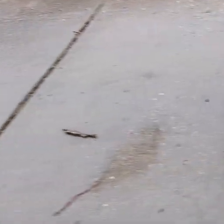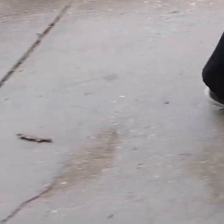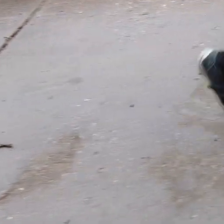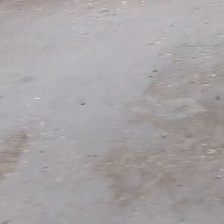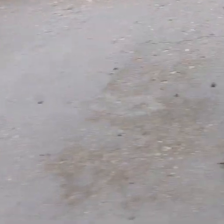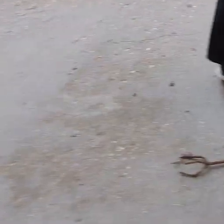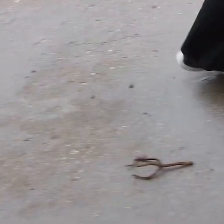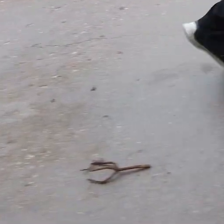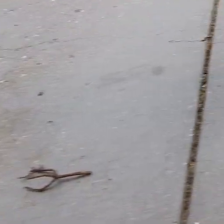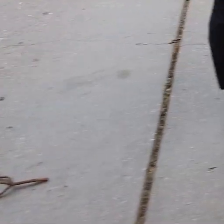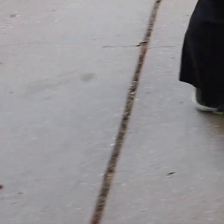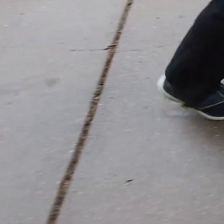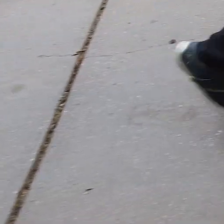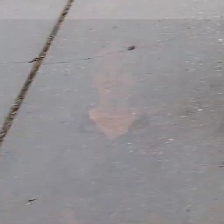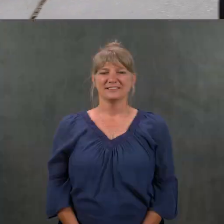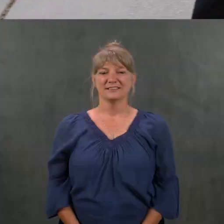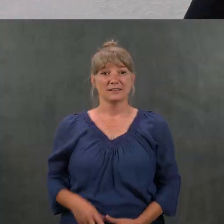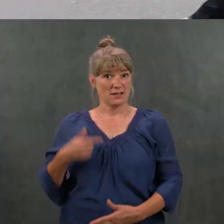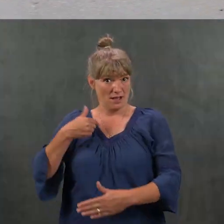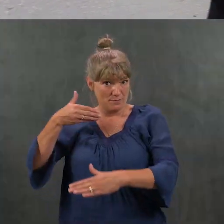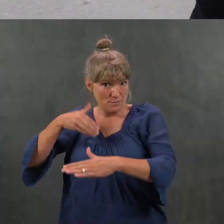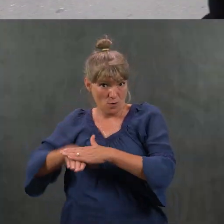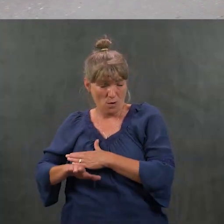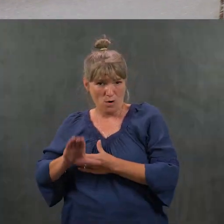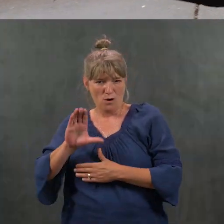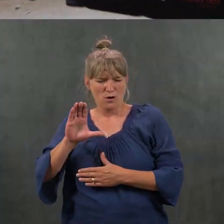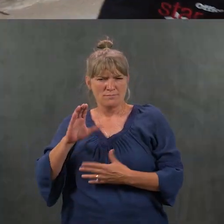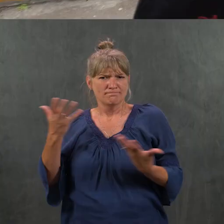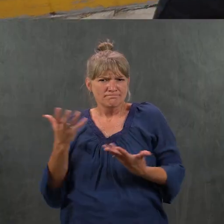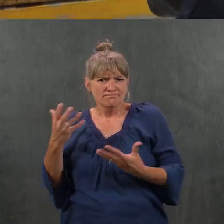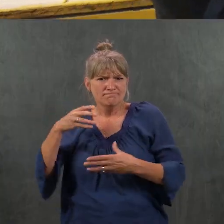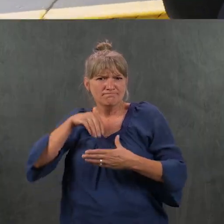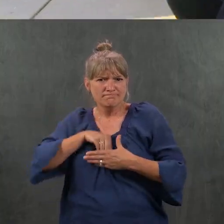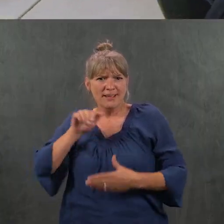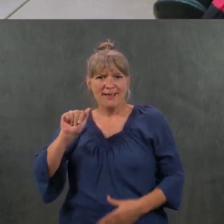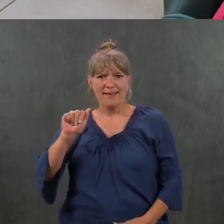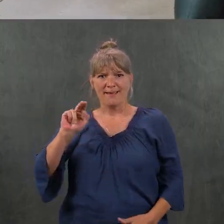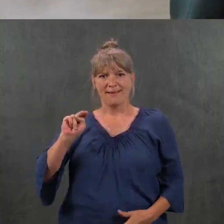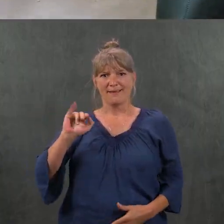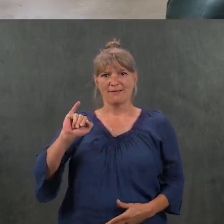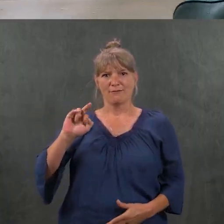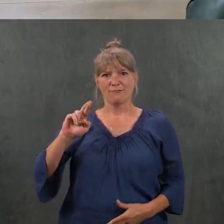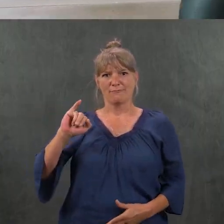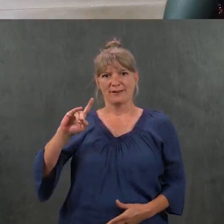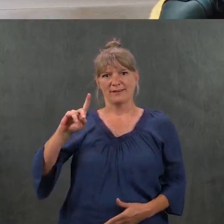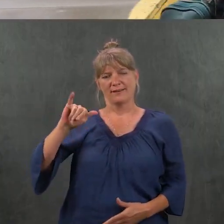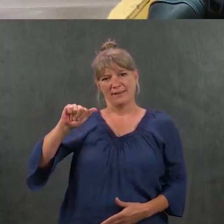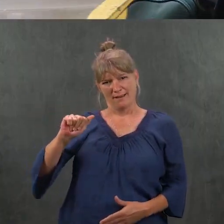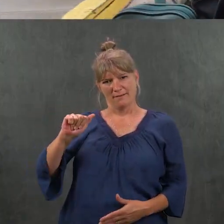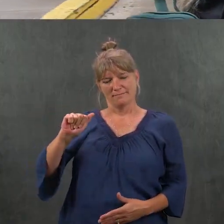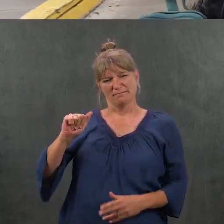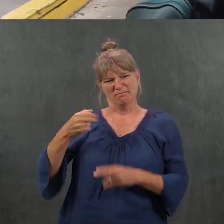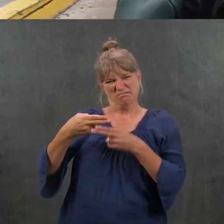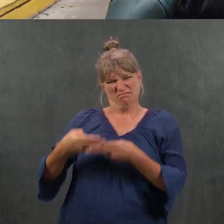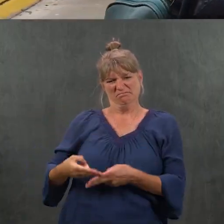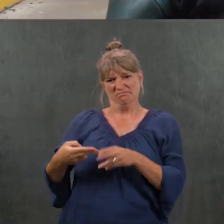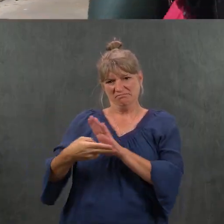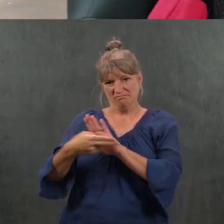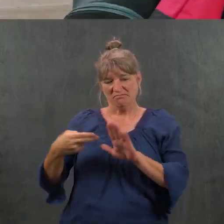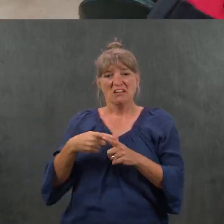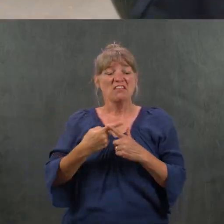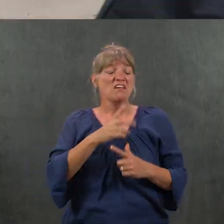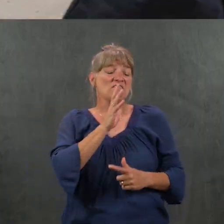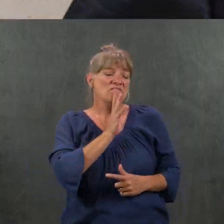substitute teacher. Alyssa sits in front of a gray background. I was born with a condition called aniridia, and then somewhere around maybe